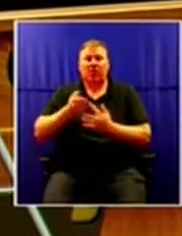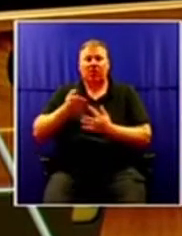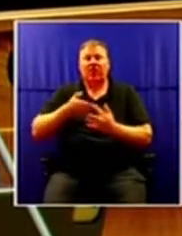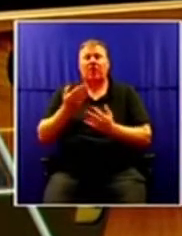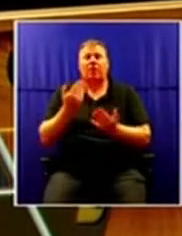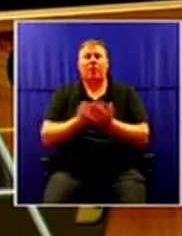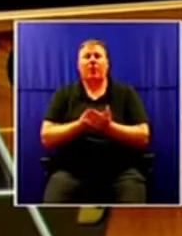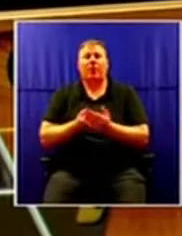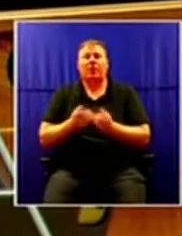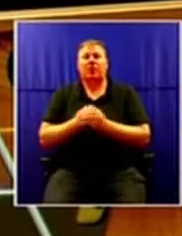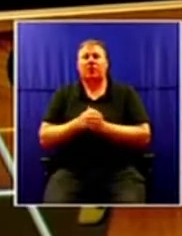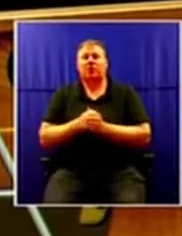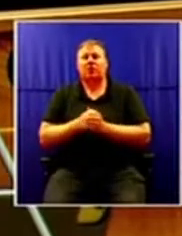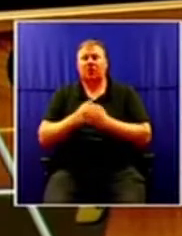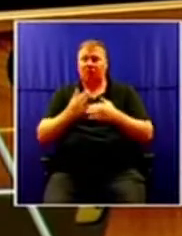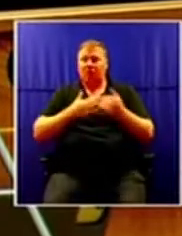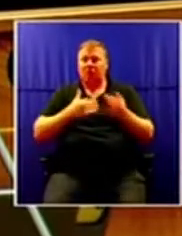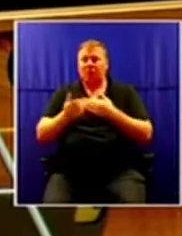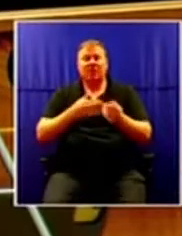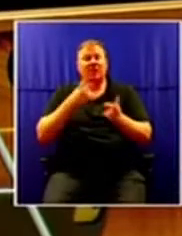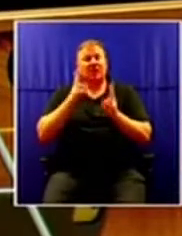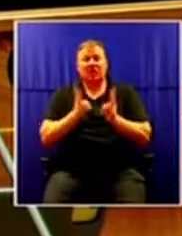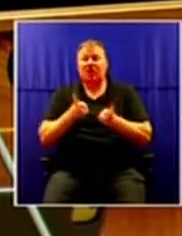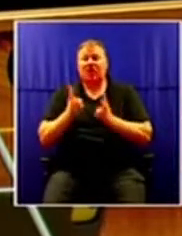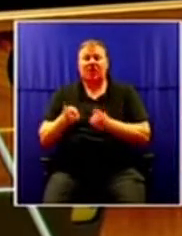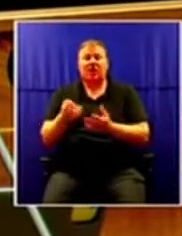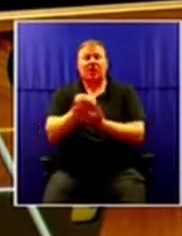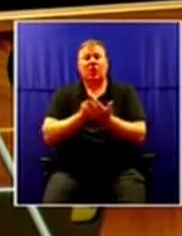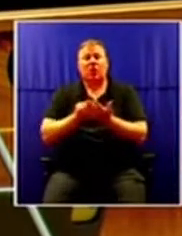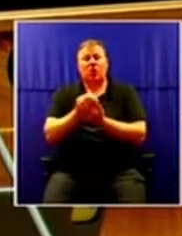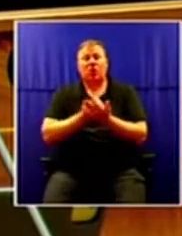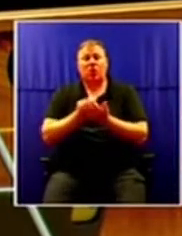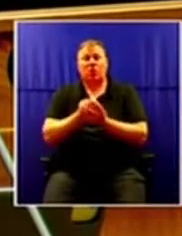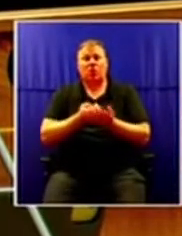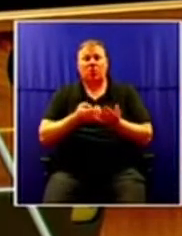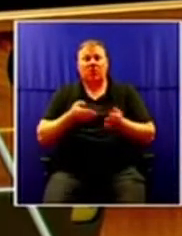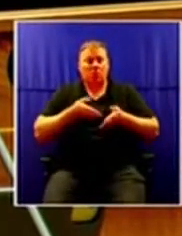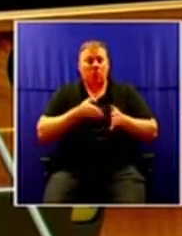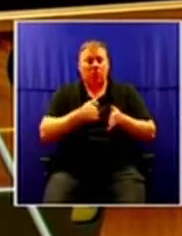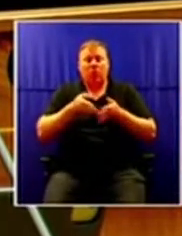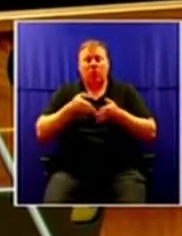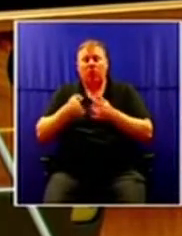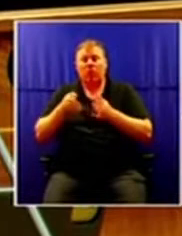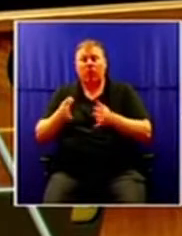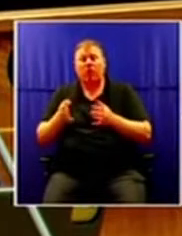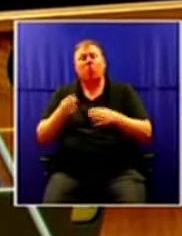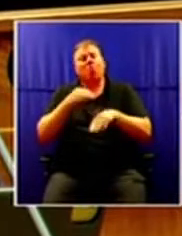rebuild our economy in a manner that is more inclusive,